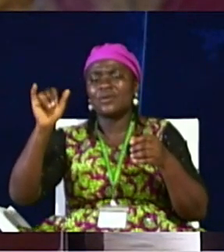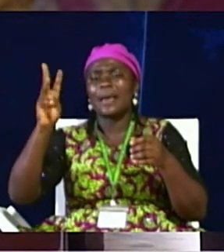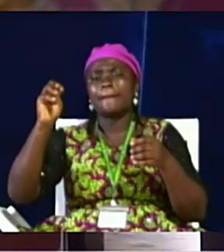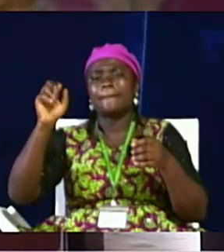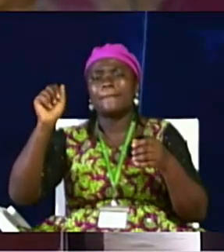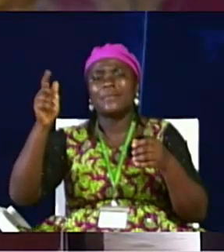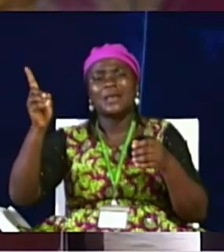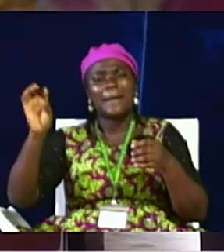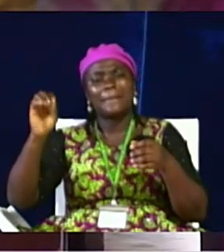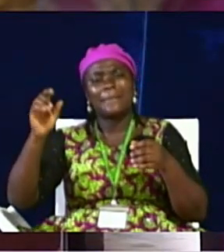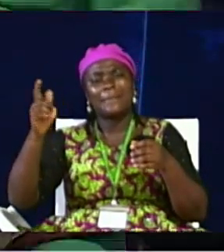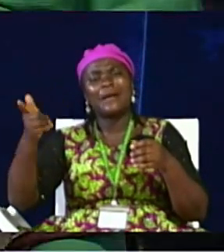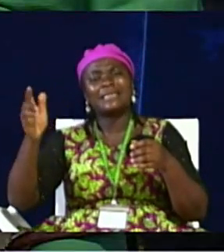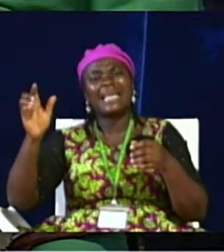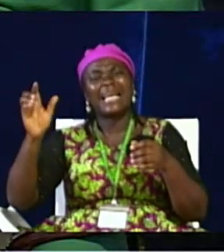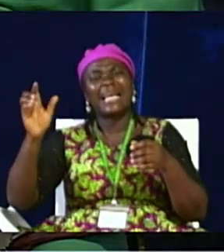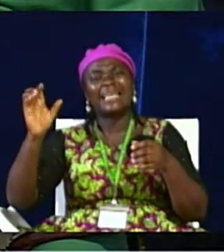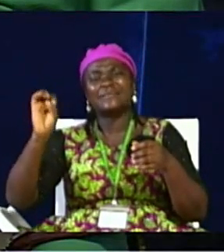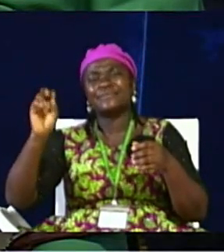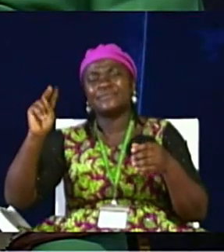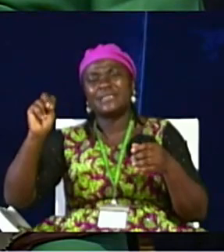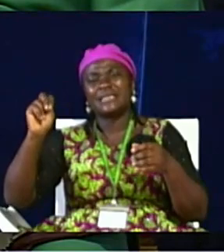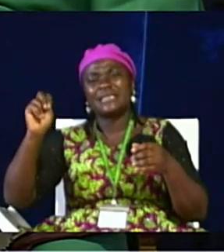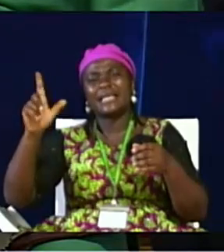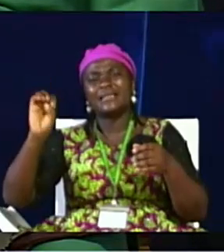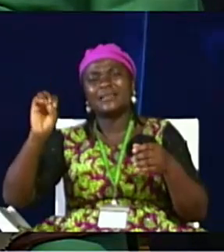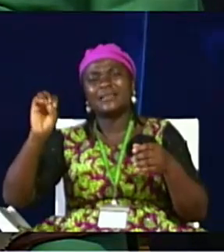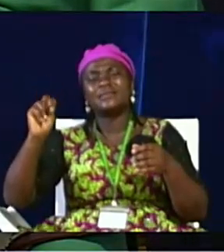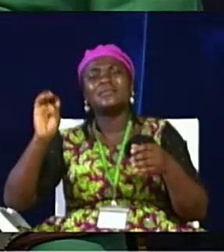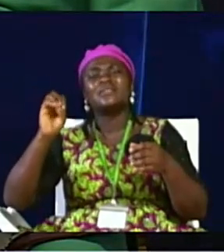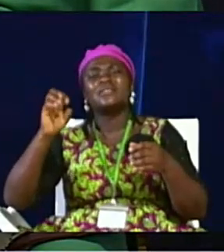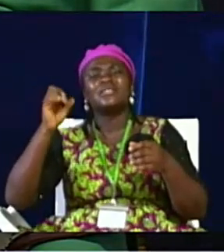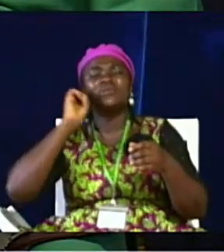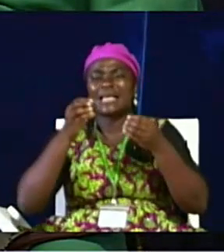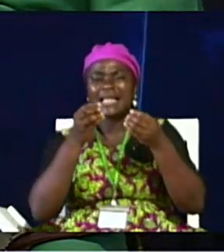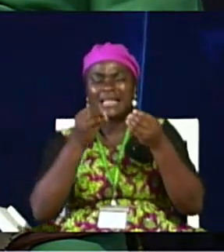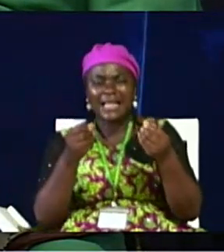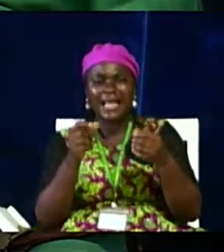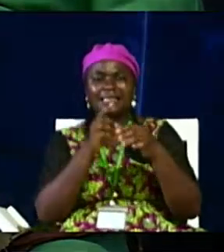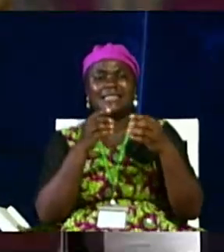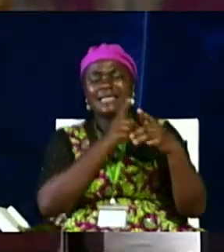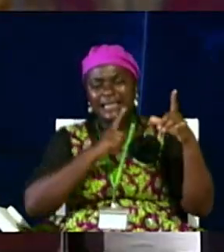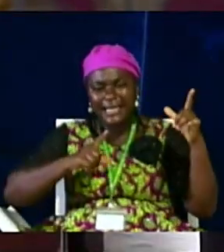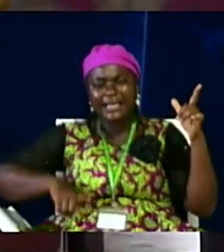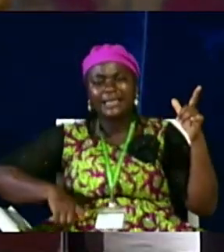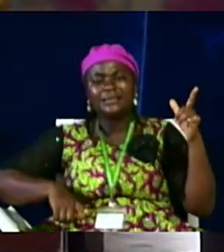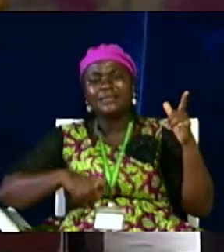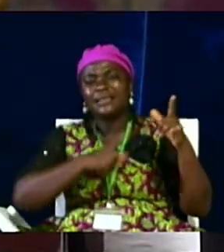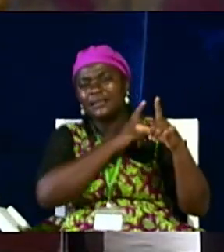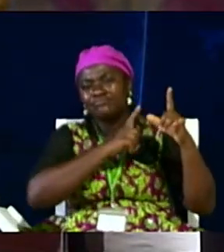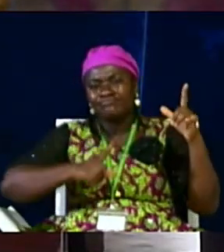She was a landlady to demons. It's possible that you find yourself in the same situation tonight.